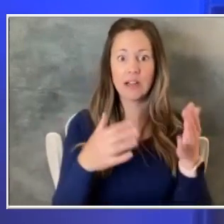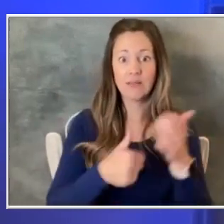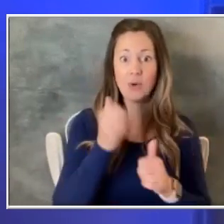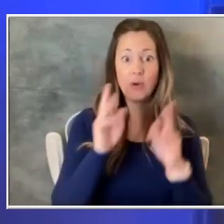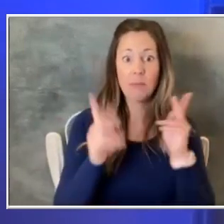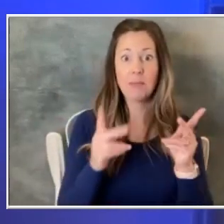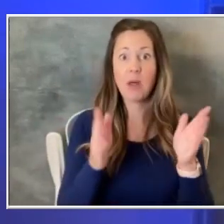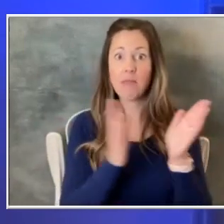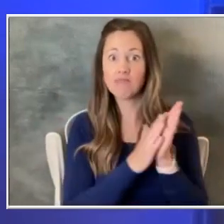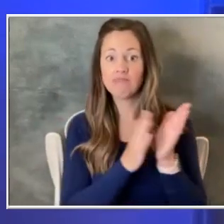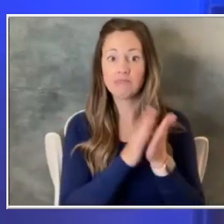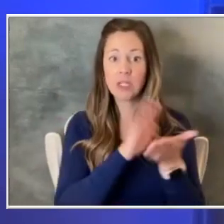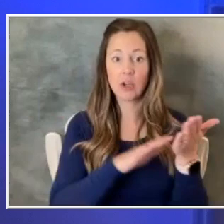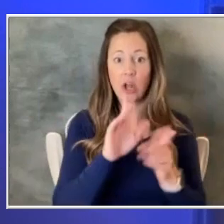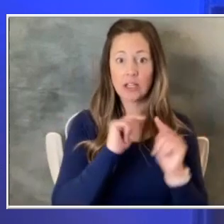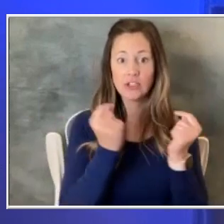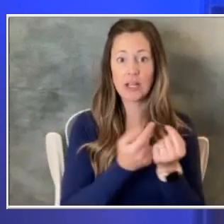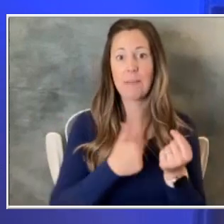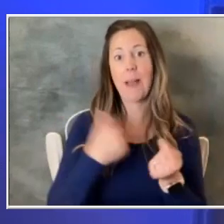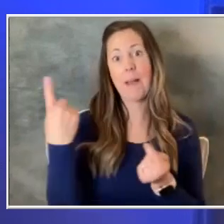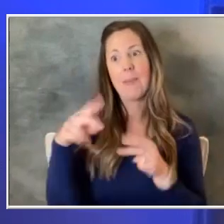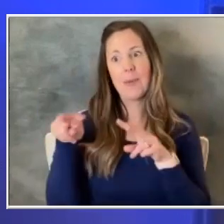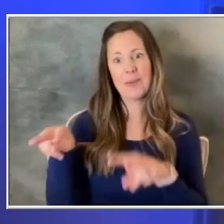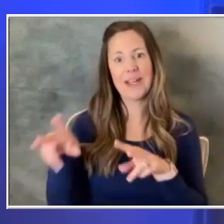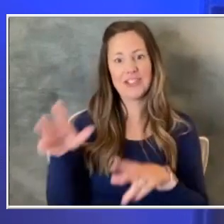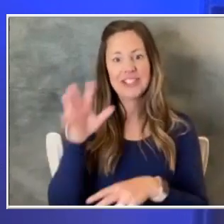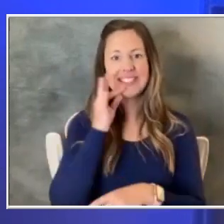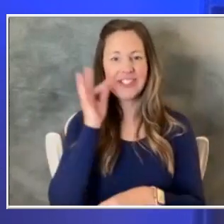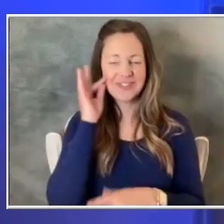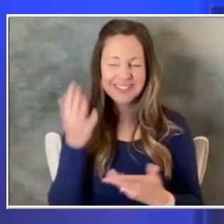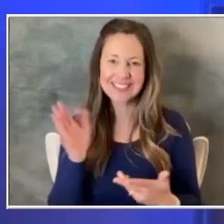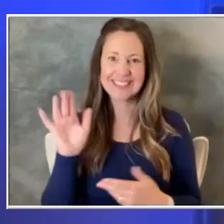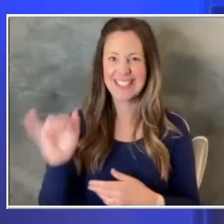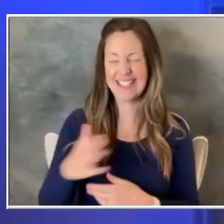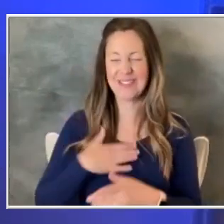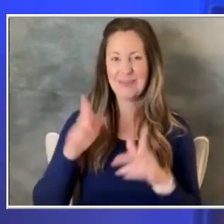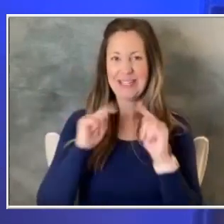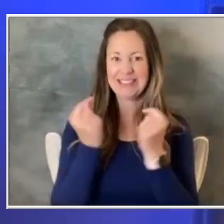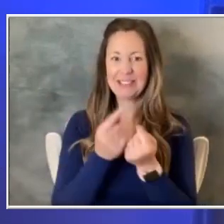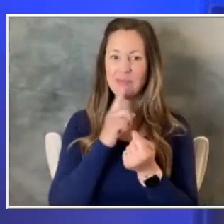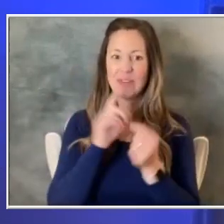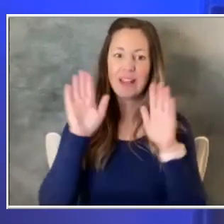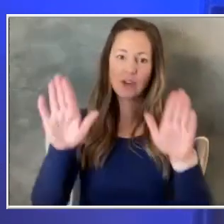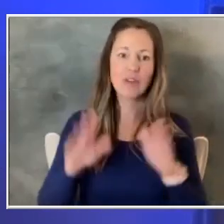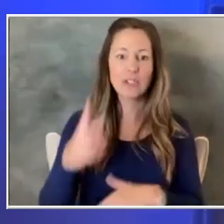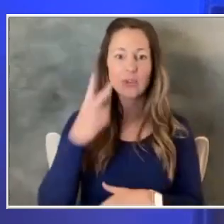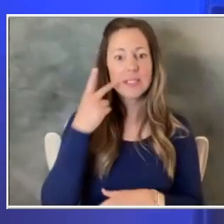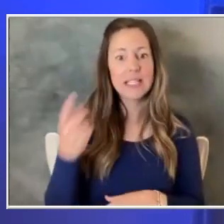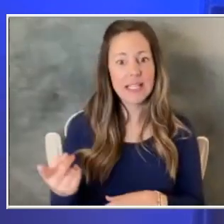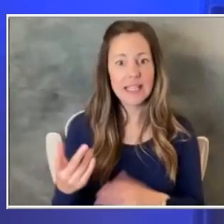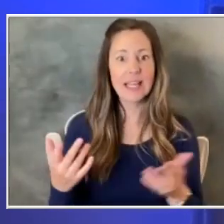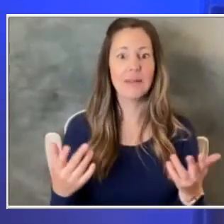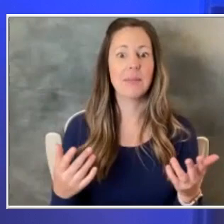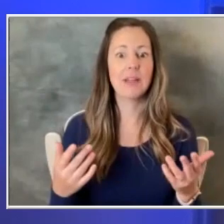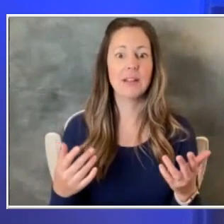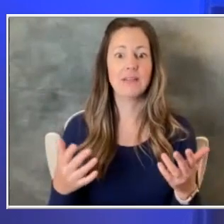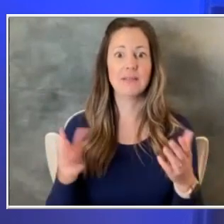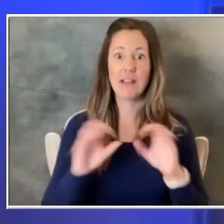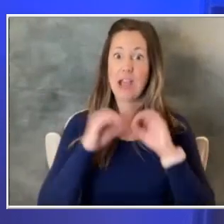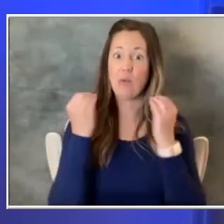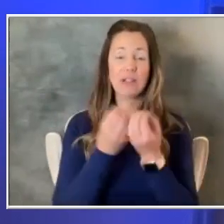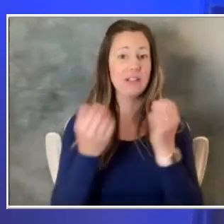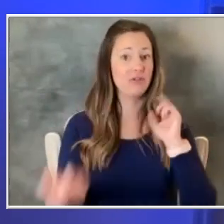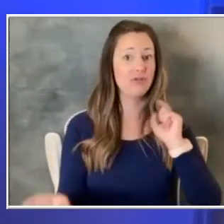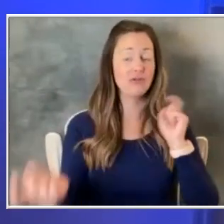team, I'm cheering for the Chiefs. The Chiefs are my team, So it's great to see them really turn that whole organization around and get us a couple